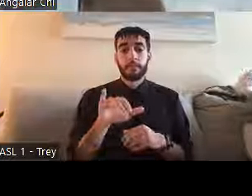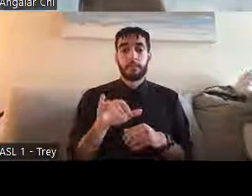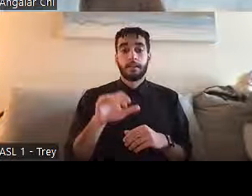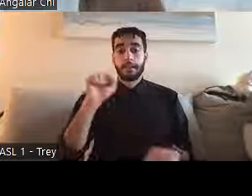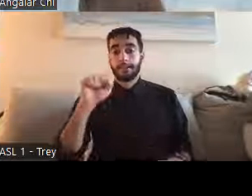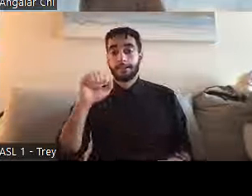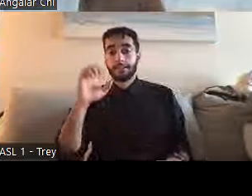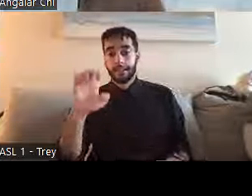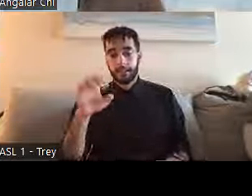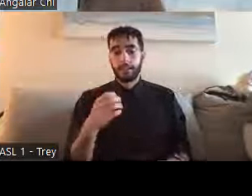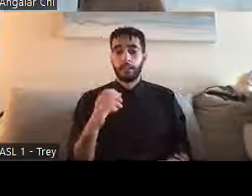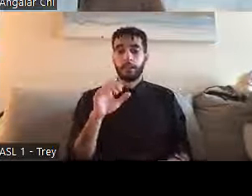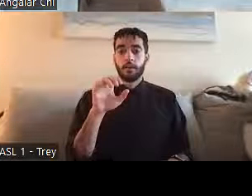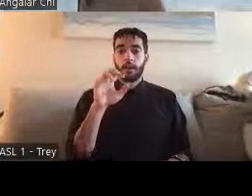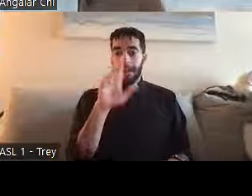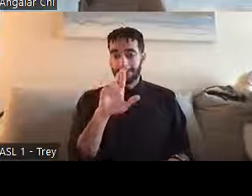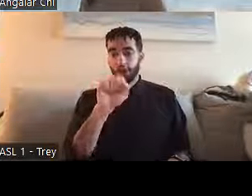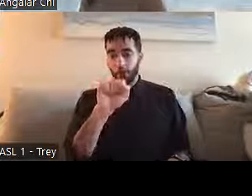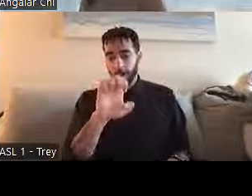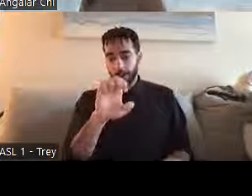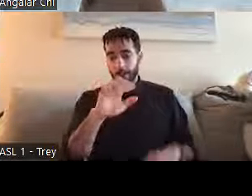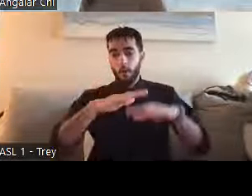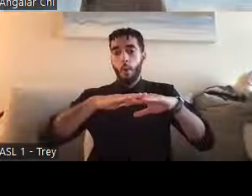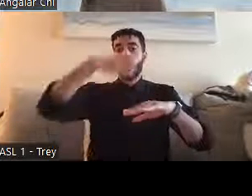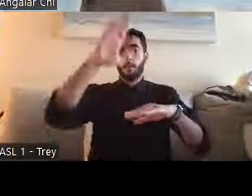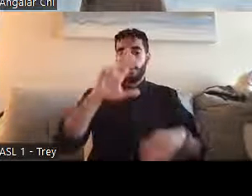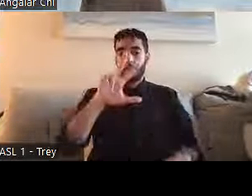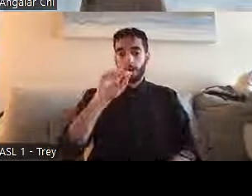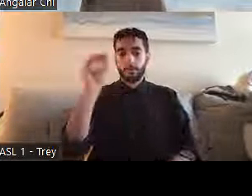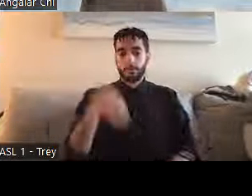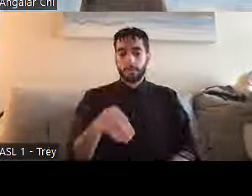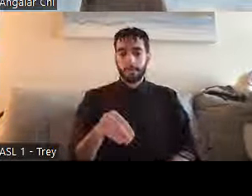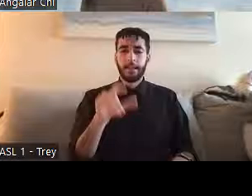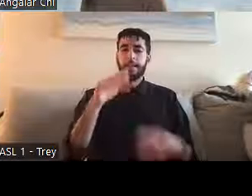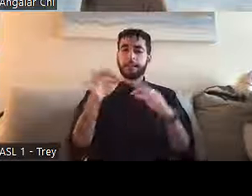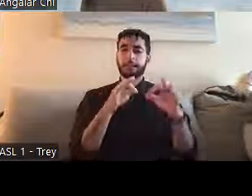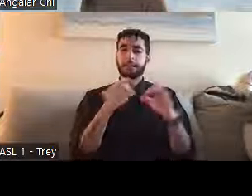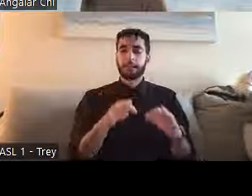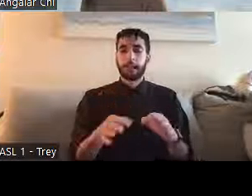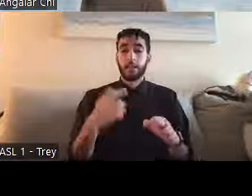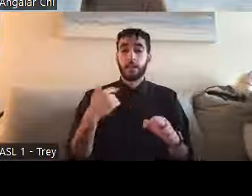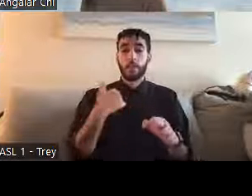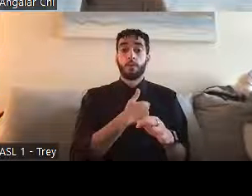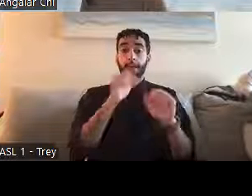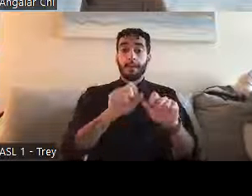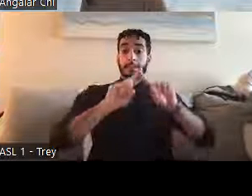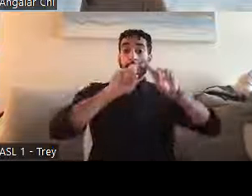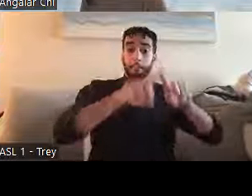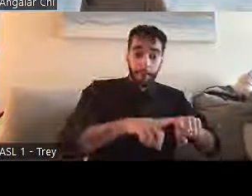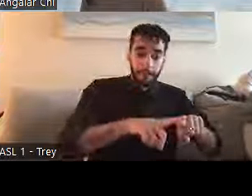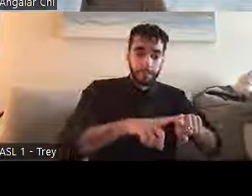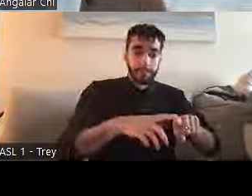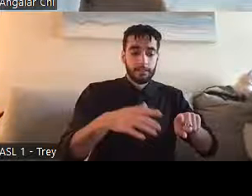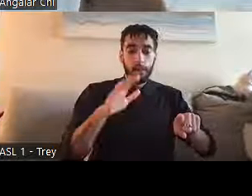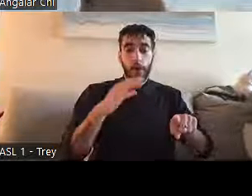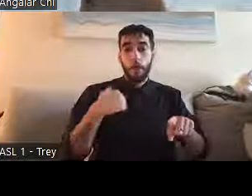RSE, is greater than 30%. So RSE tells us how reliable our estimates are. The higher the